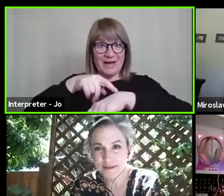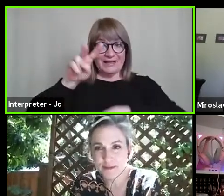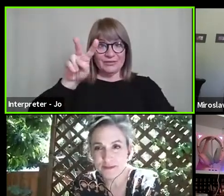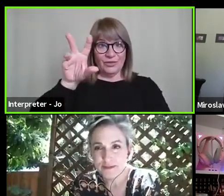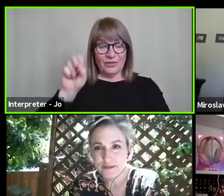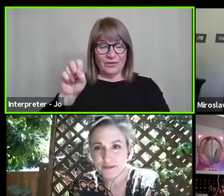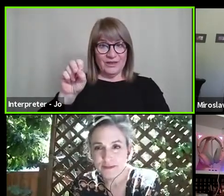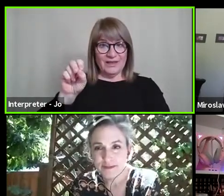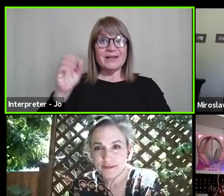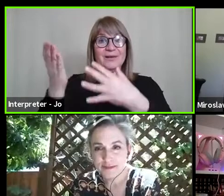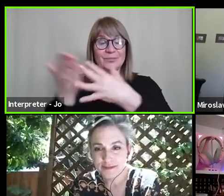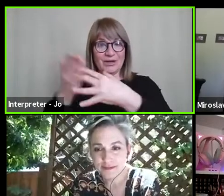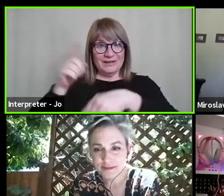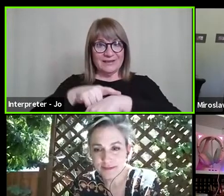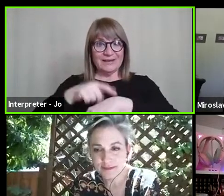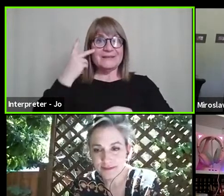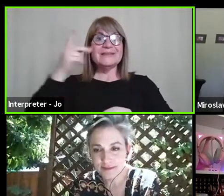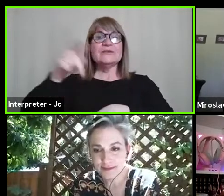a break now